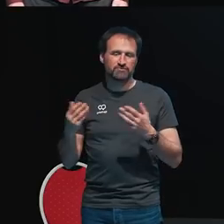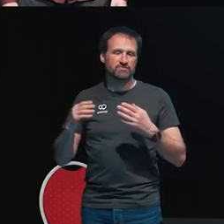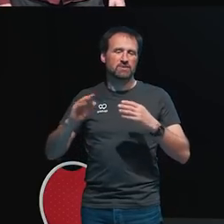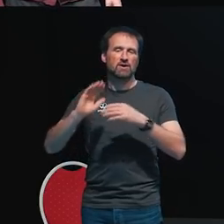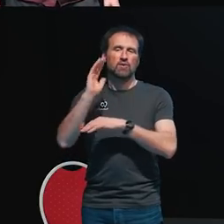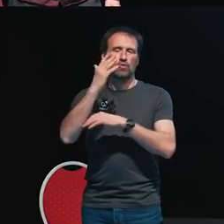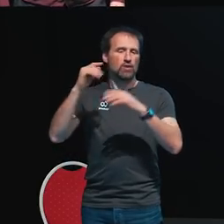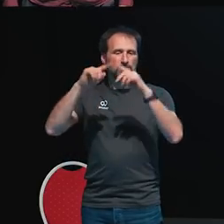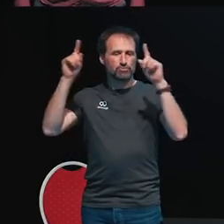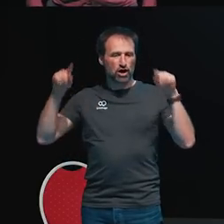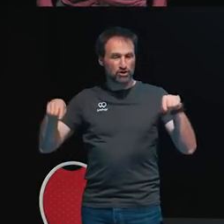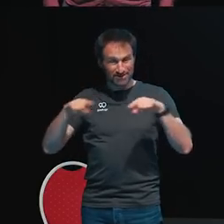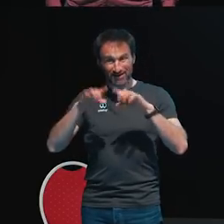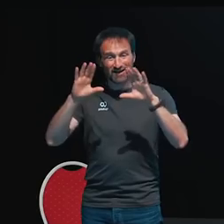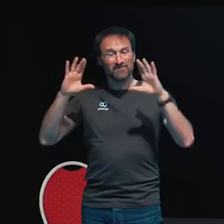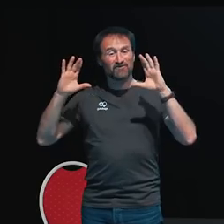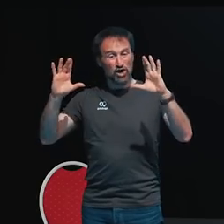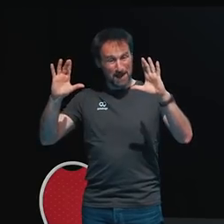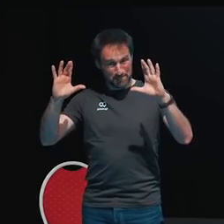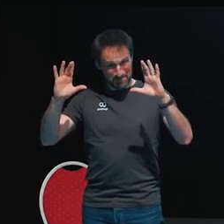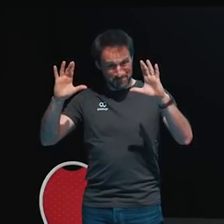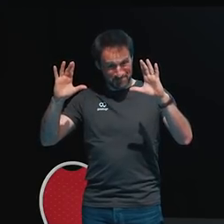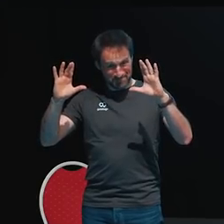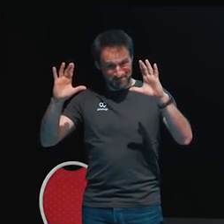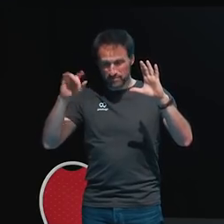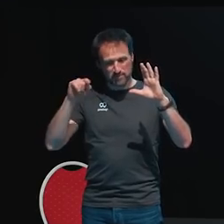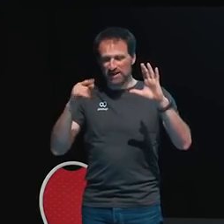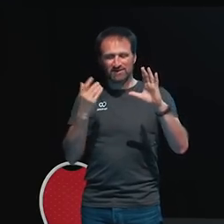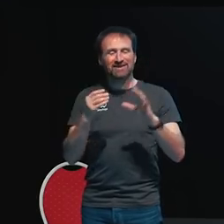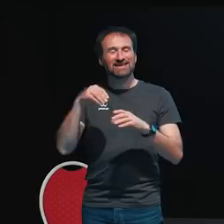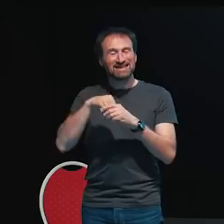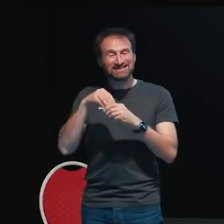browser, then instance of doesn't work as you'd expect.